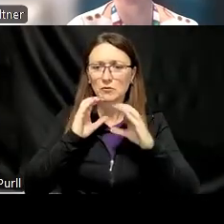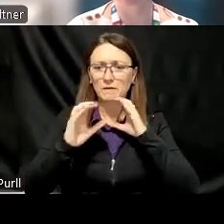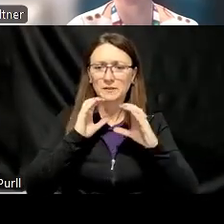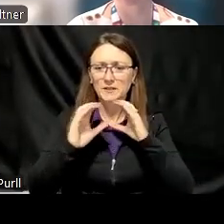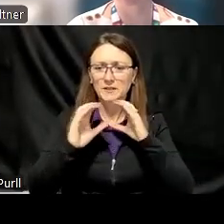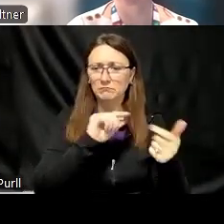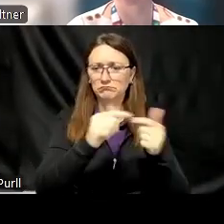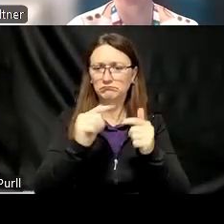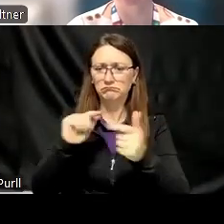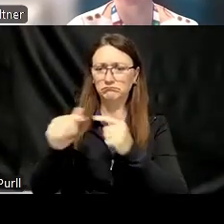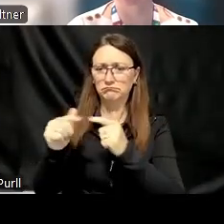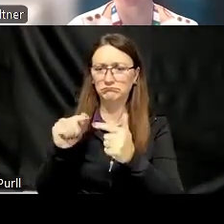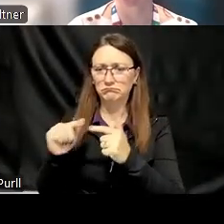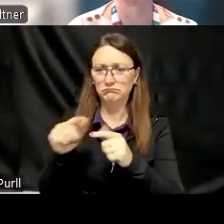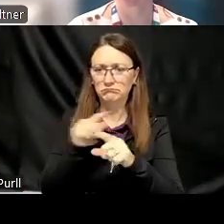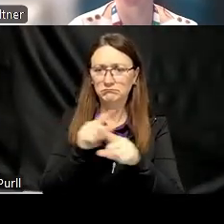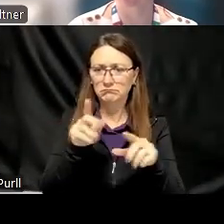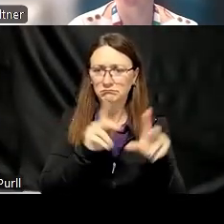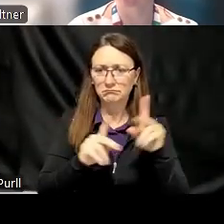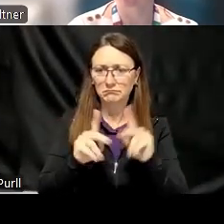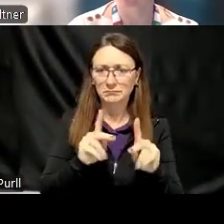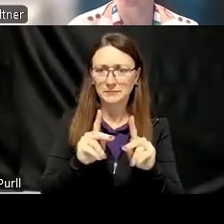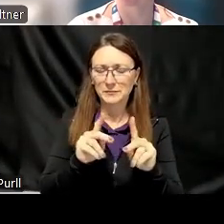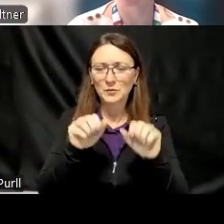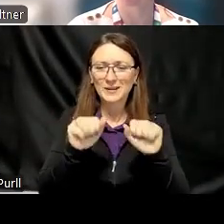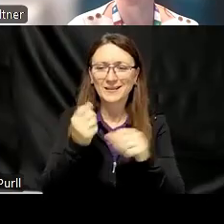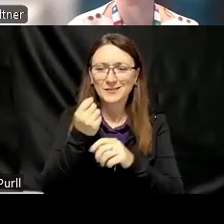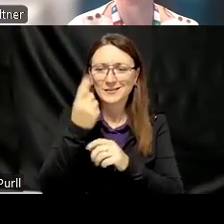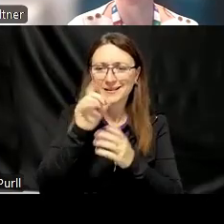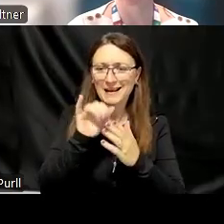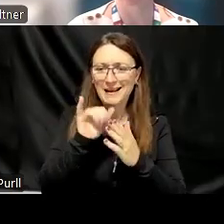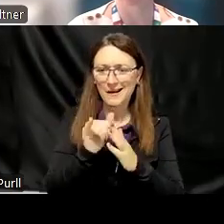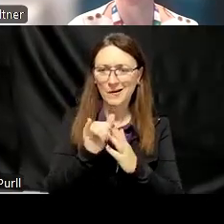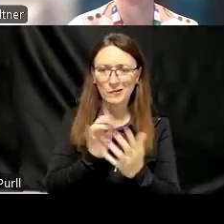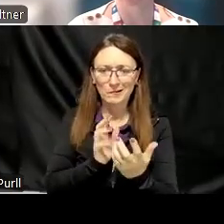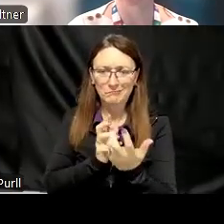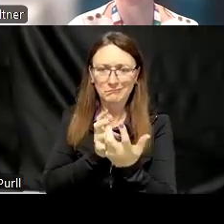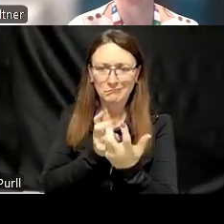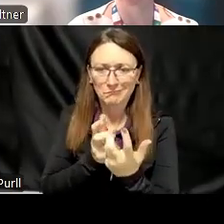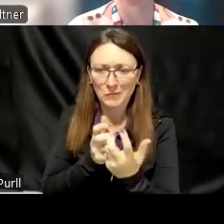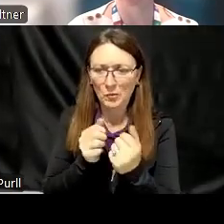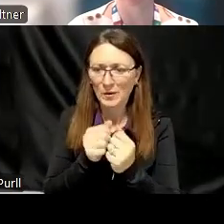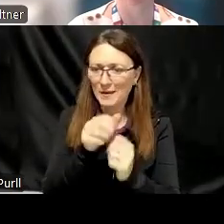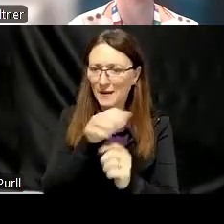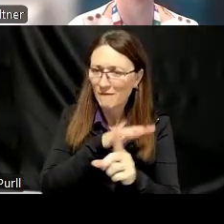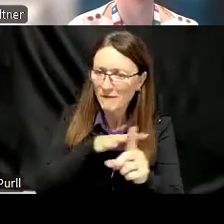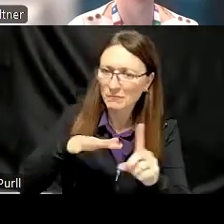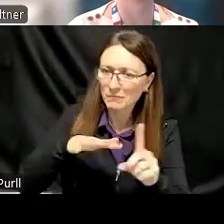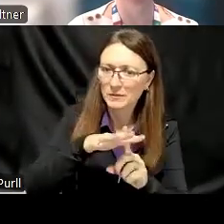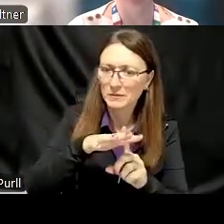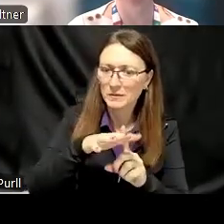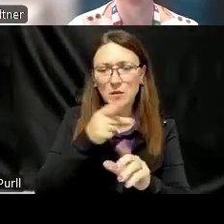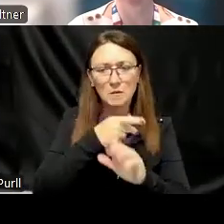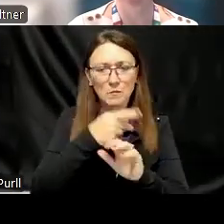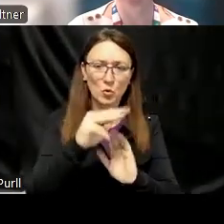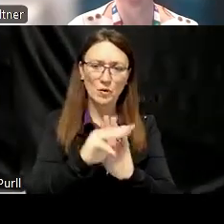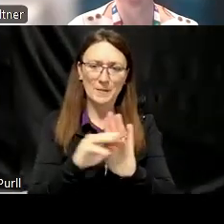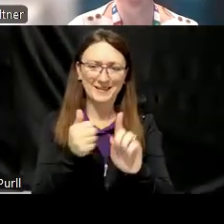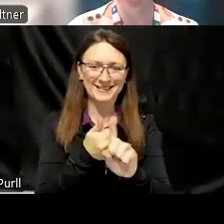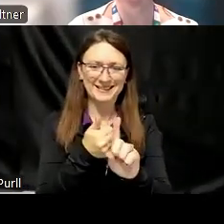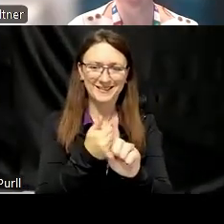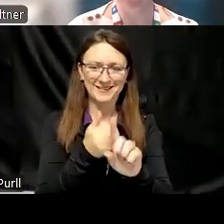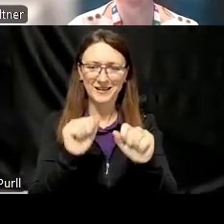So it can kind of understand how you're engaging with your environment and adapt the programming to kind of help you